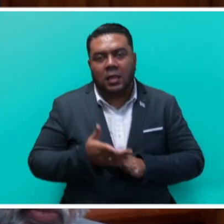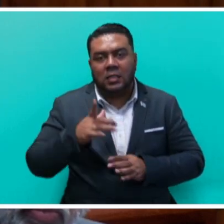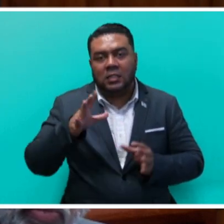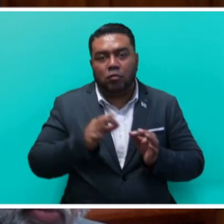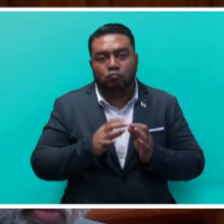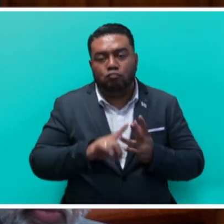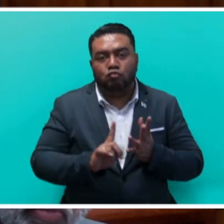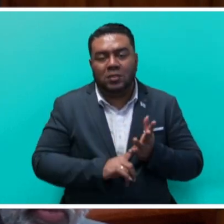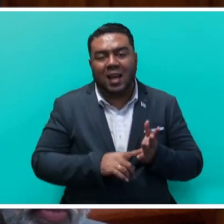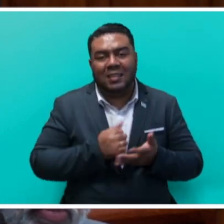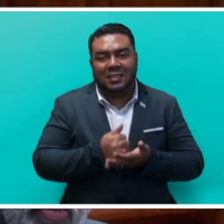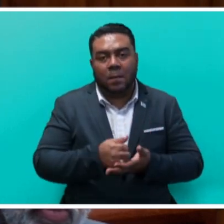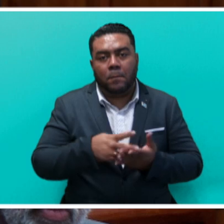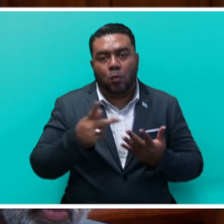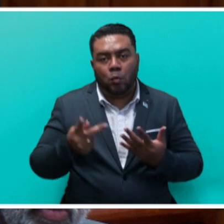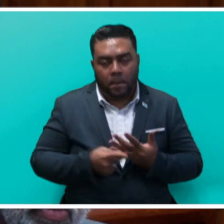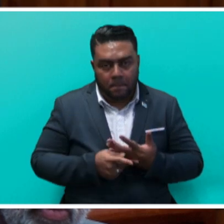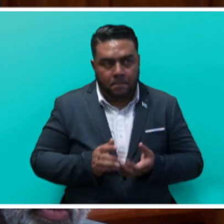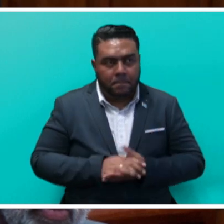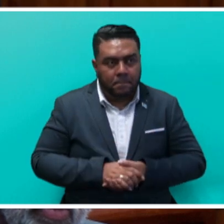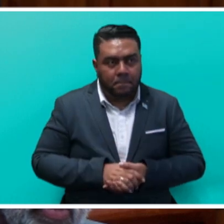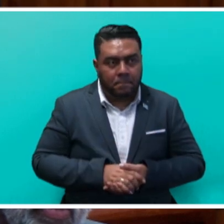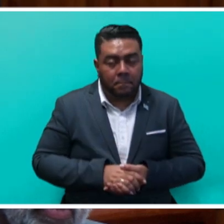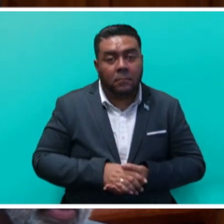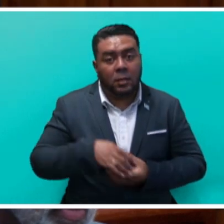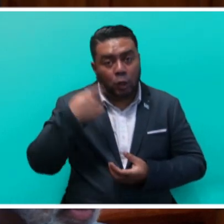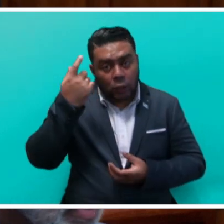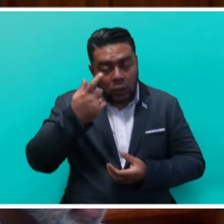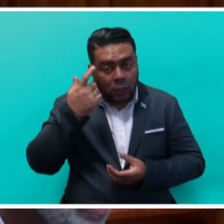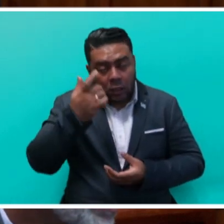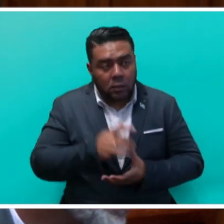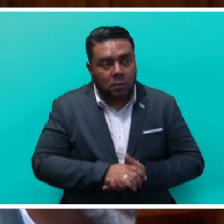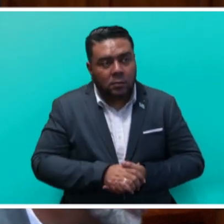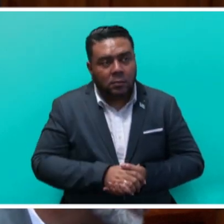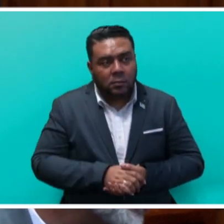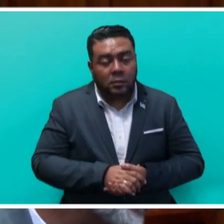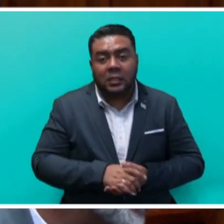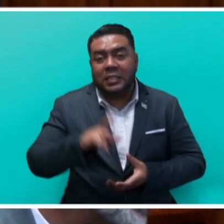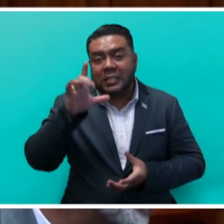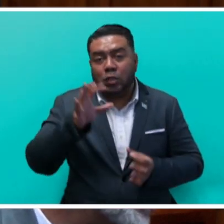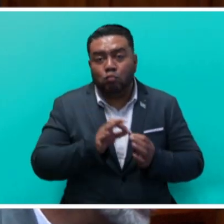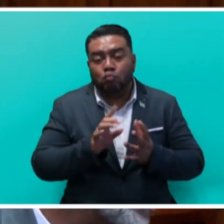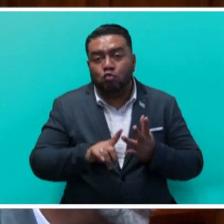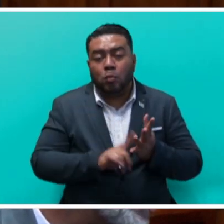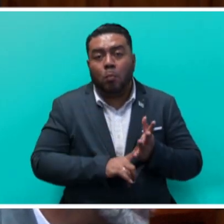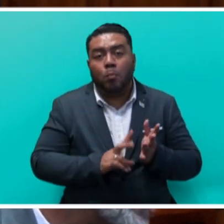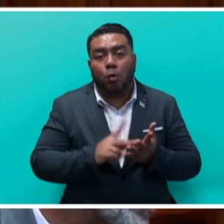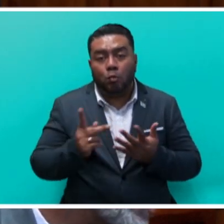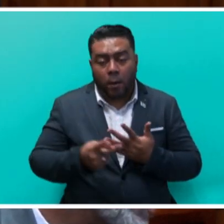program. Mr. Speaker, sir, based on the concerns on the CBU program, the Ministry